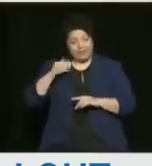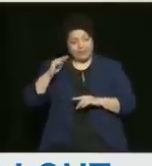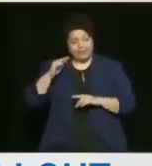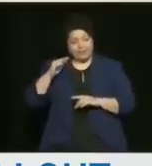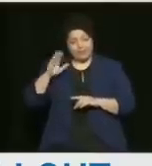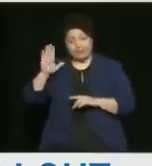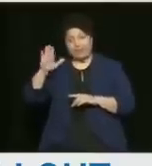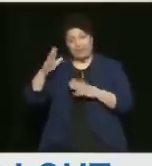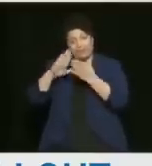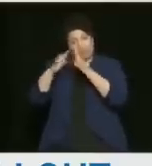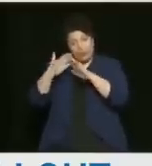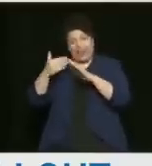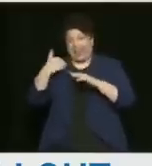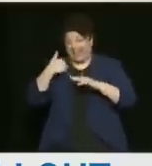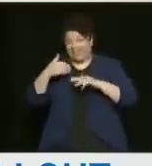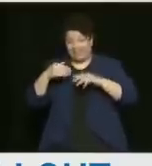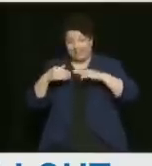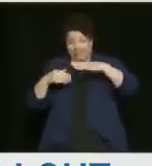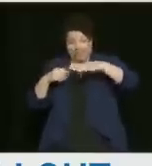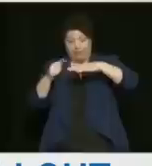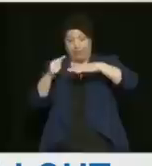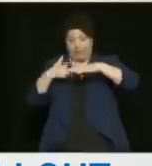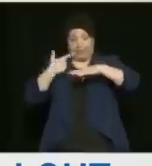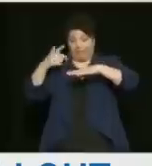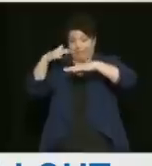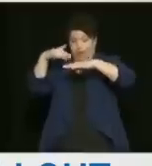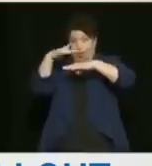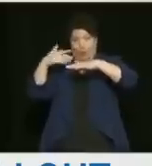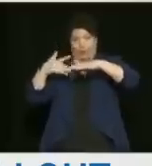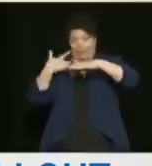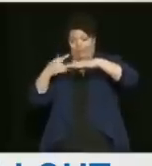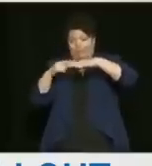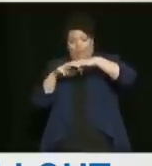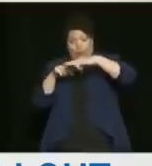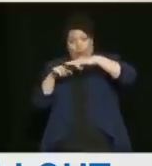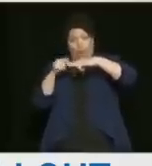two communities, in terms of the geographical reality of what they're dealing with, is the same.